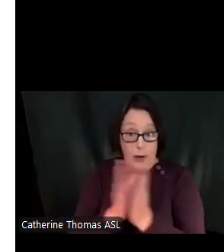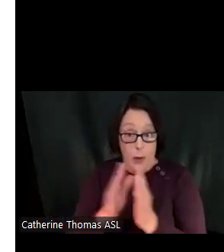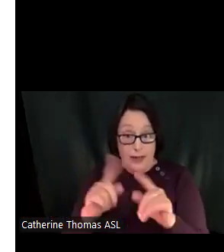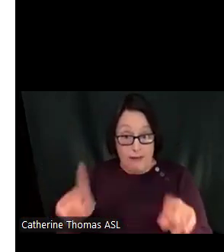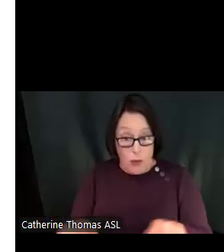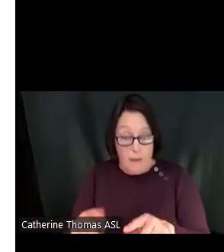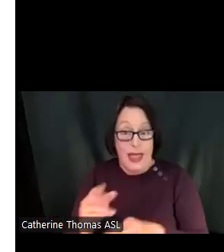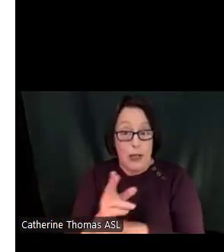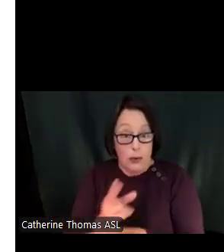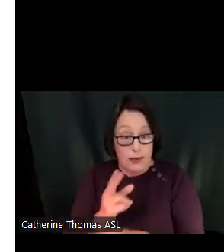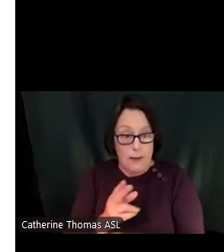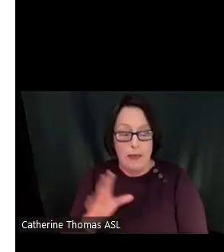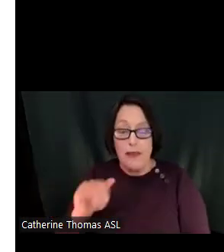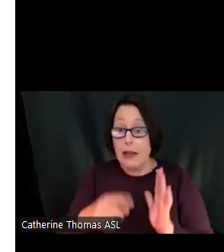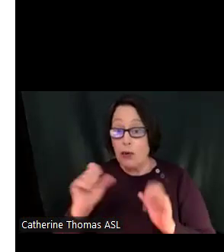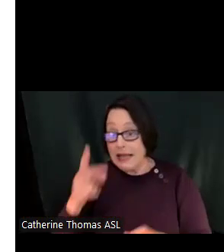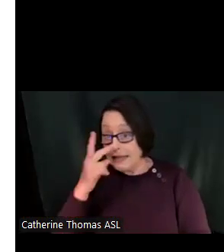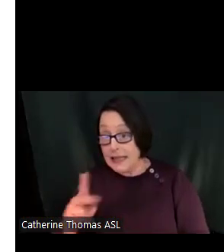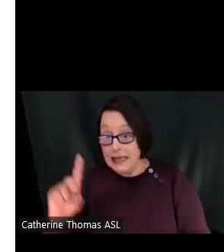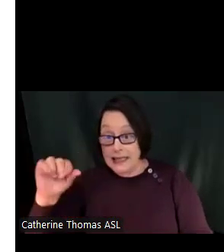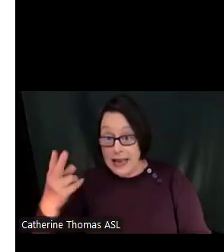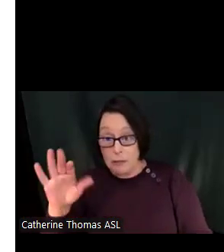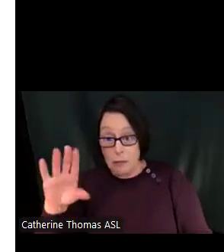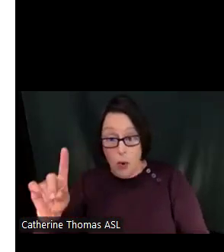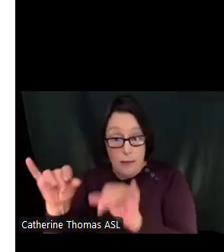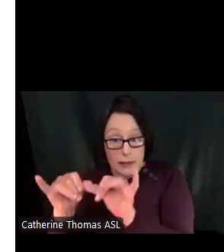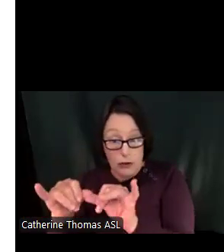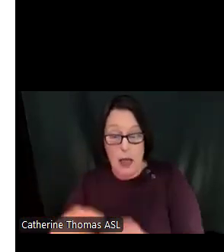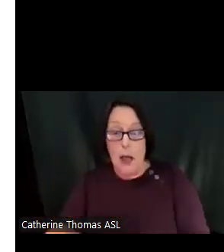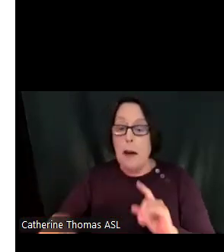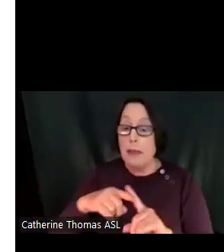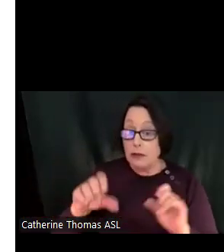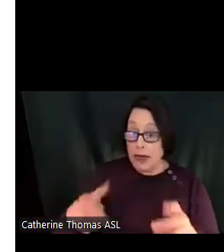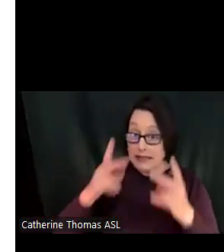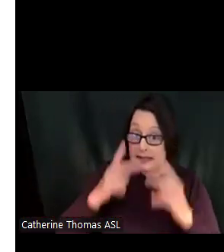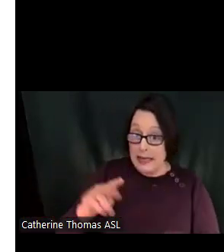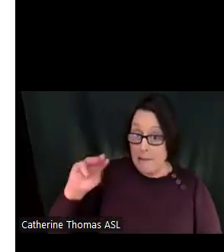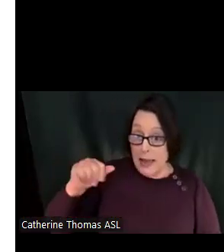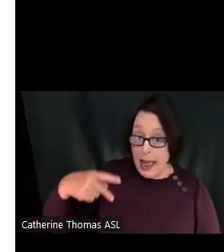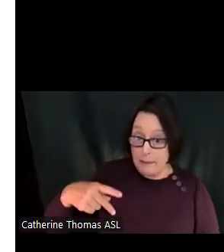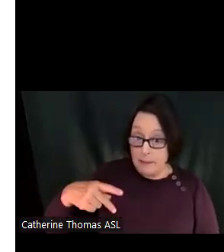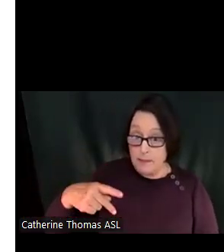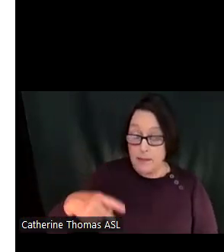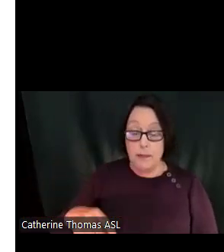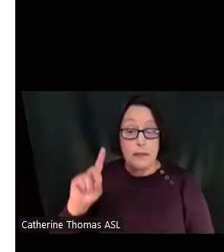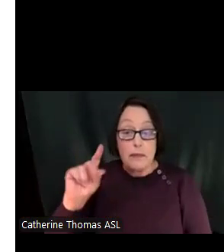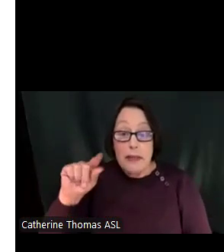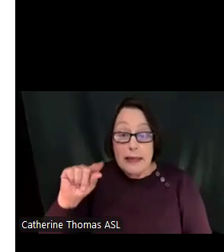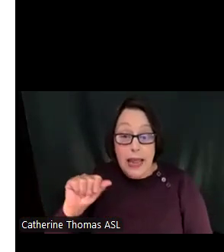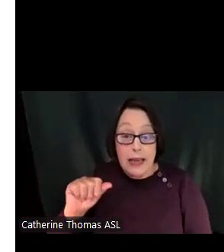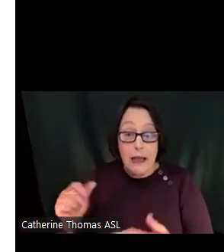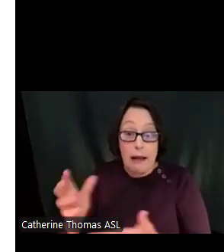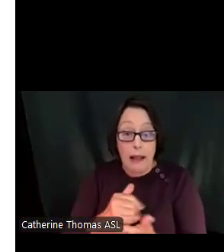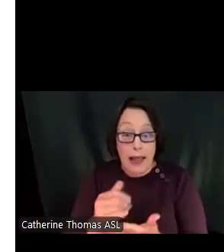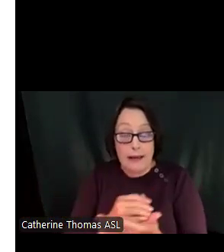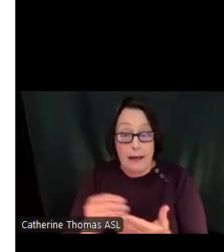2 ways on our dashboard, 1 by metrics and 2 via a map. And the data that is available is